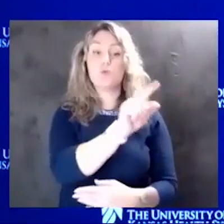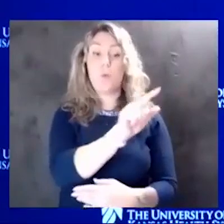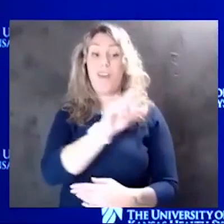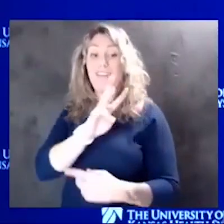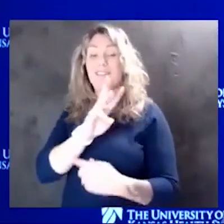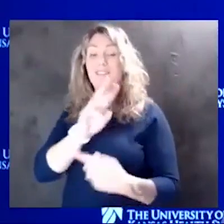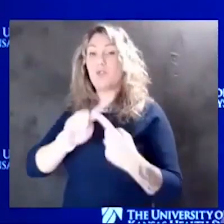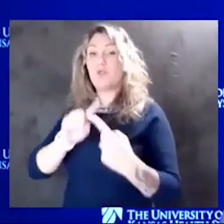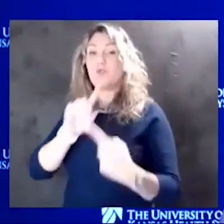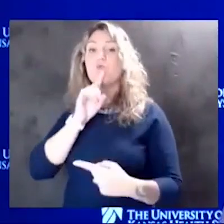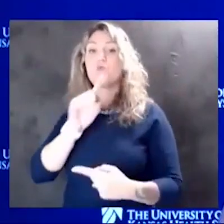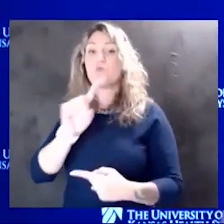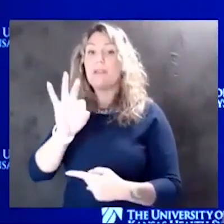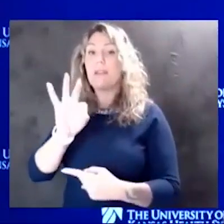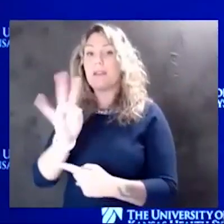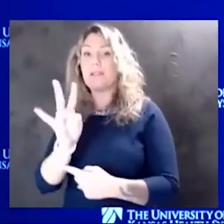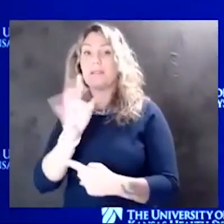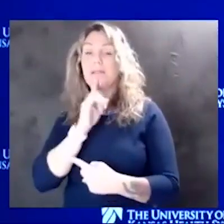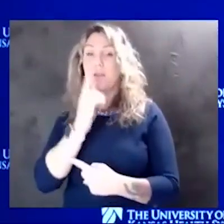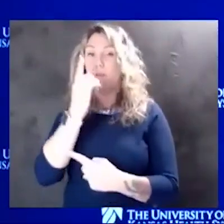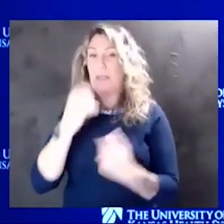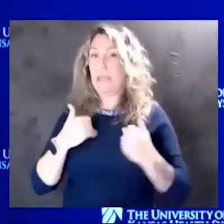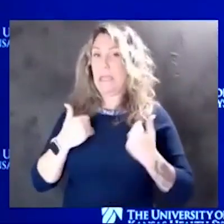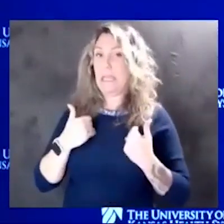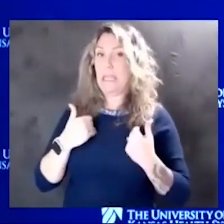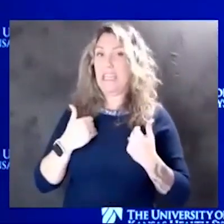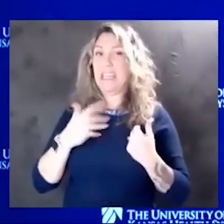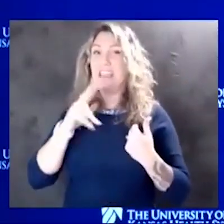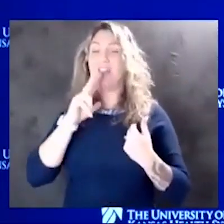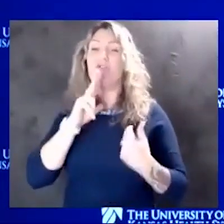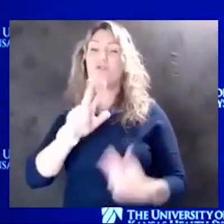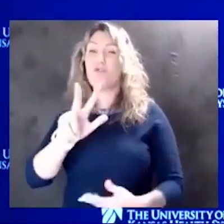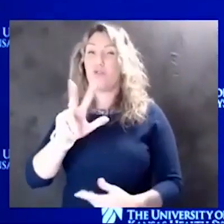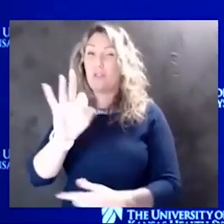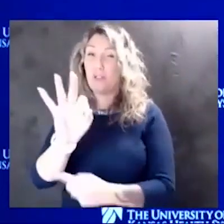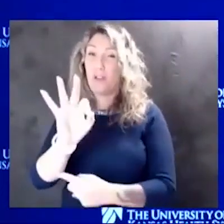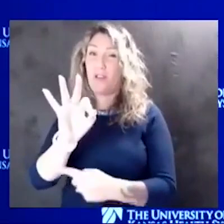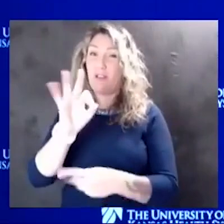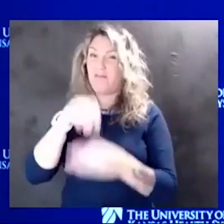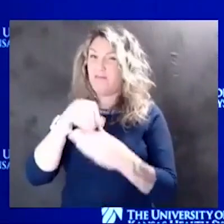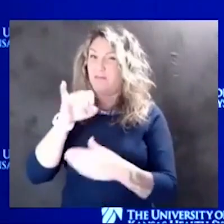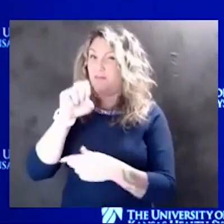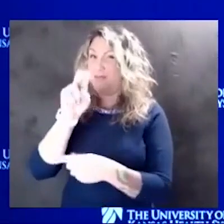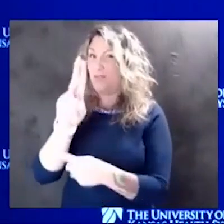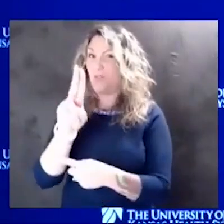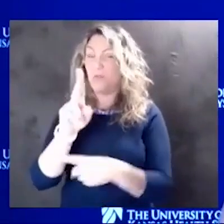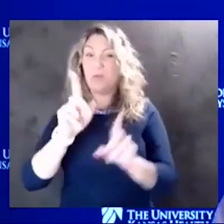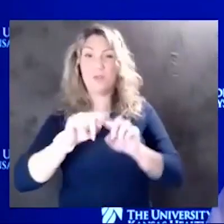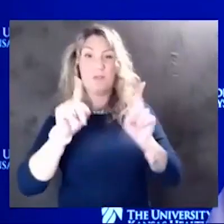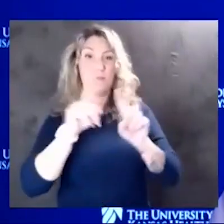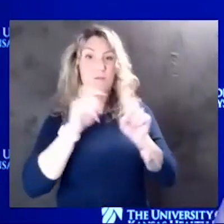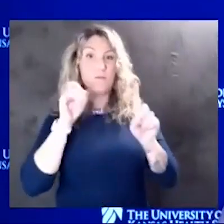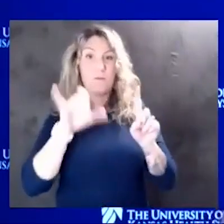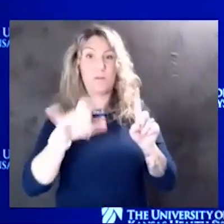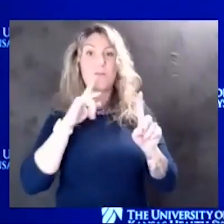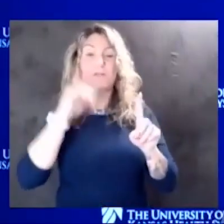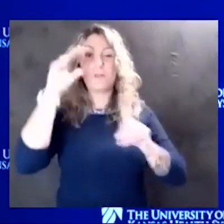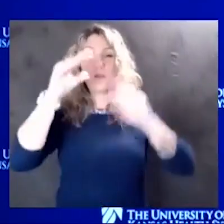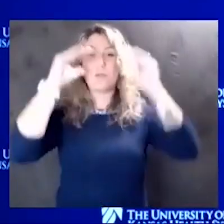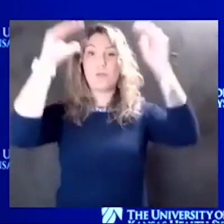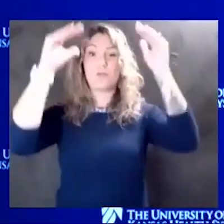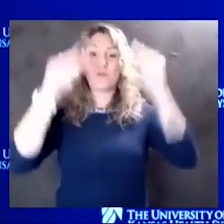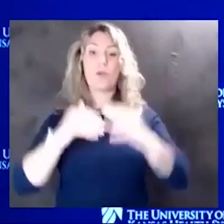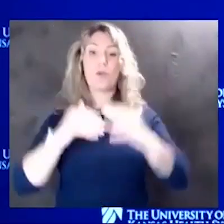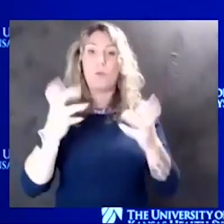that we have in one of our ICUs is 39. Kind of different than that, though. Those were the adults. I would like to say we do